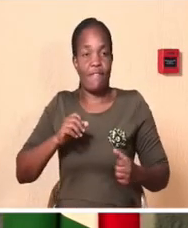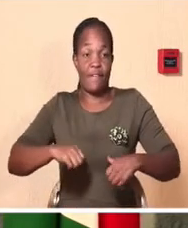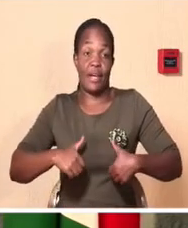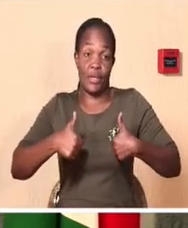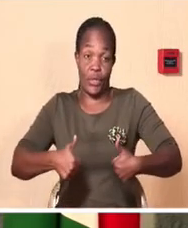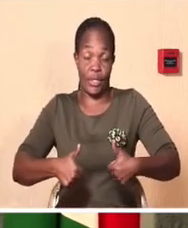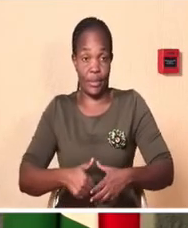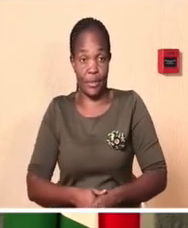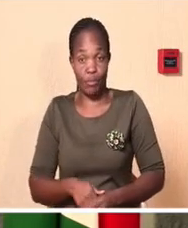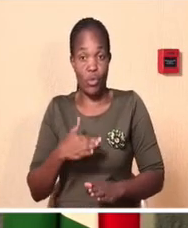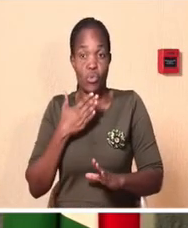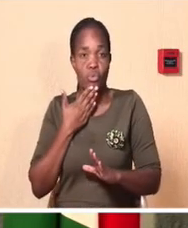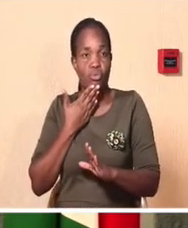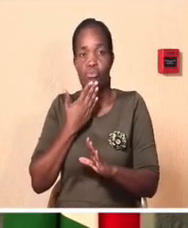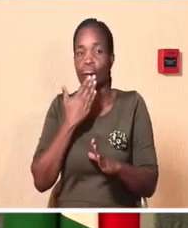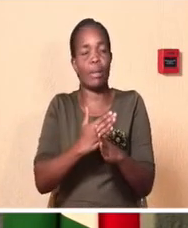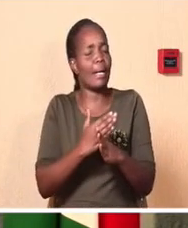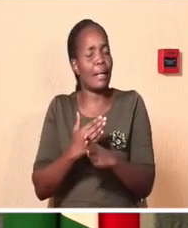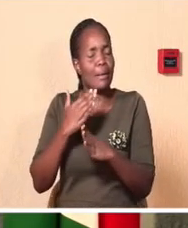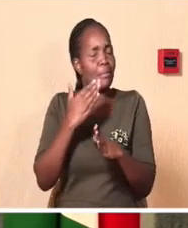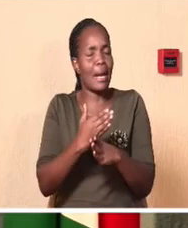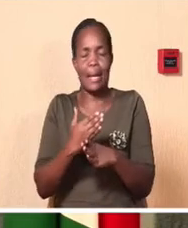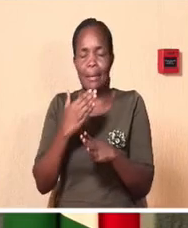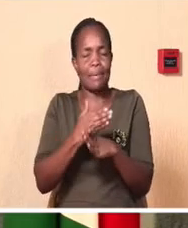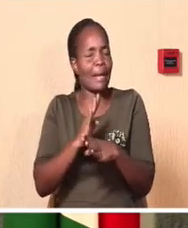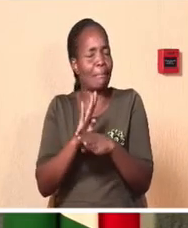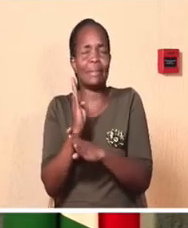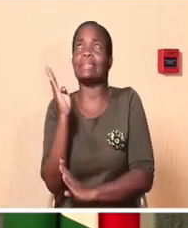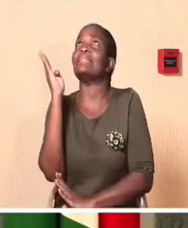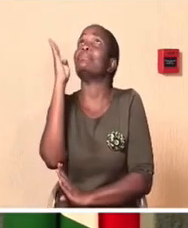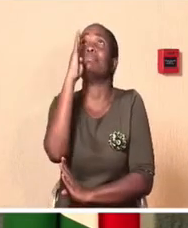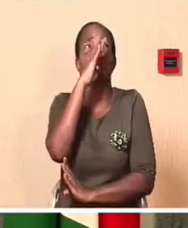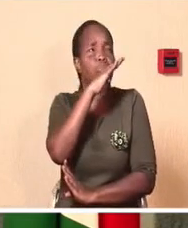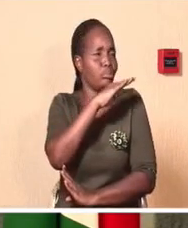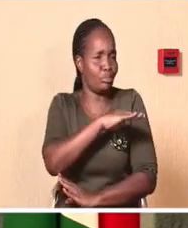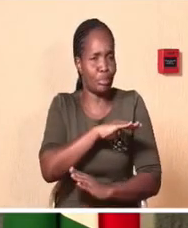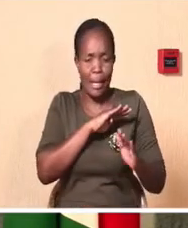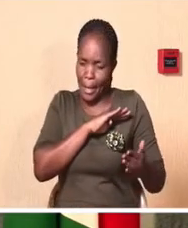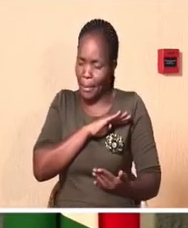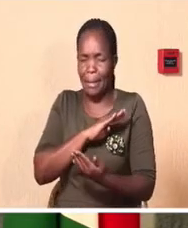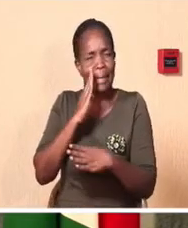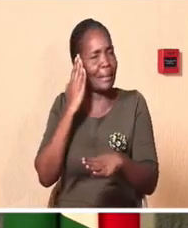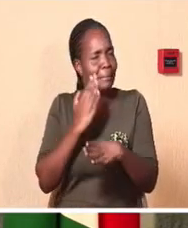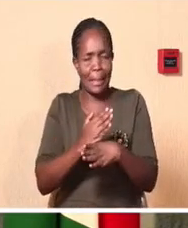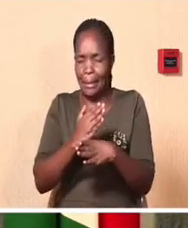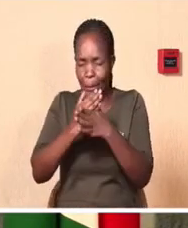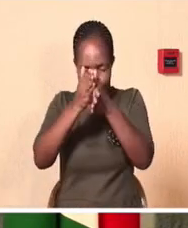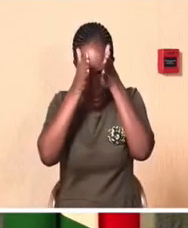who are our frontline workers and are doing